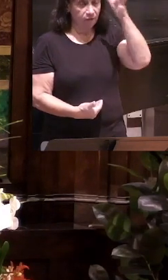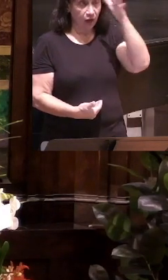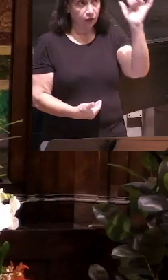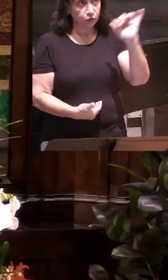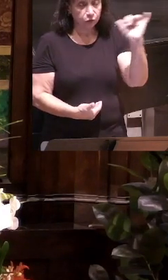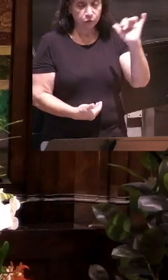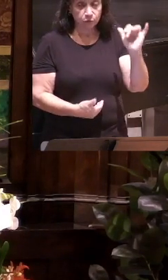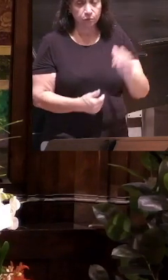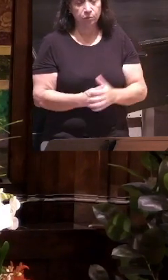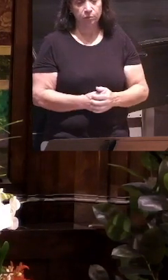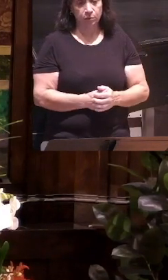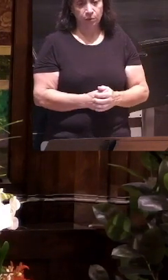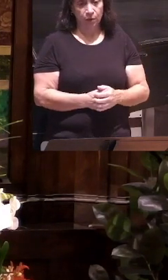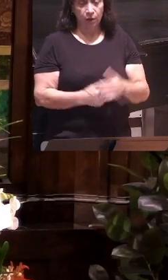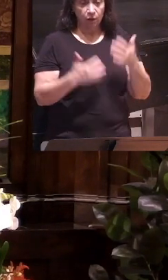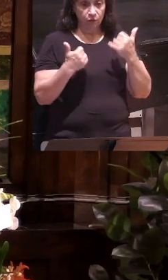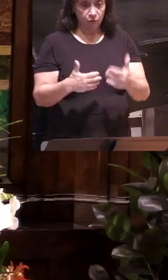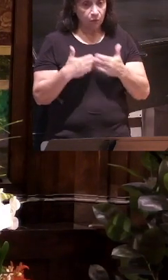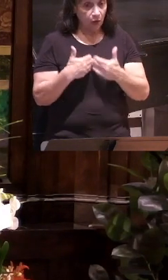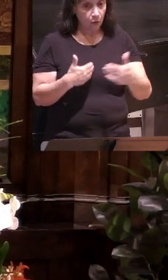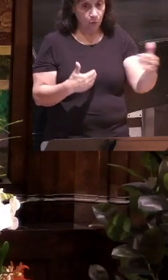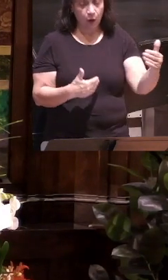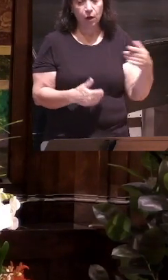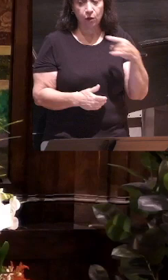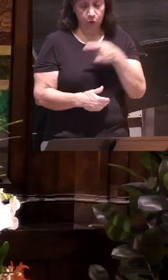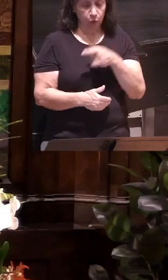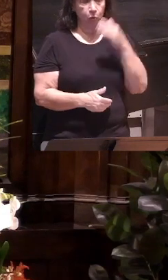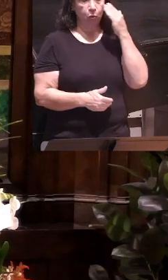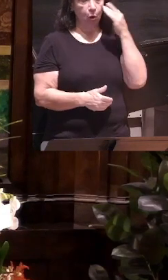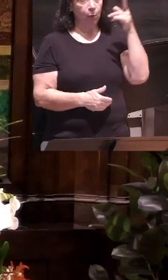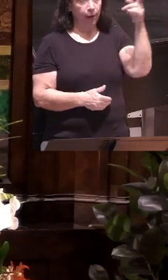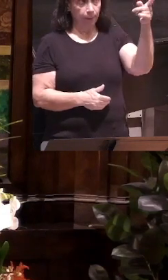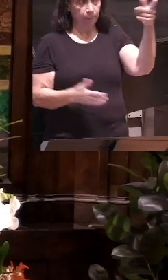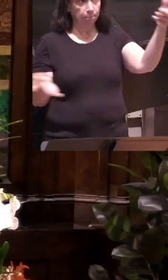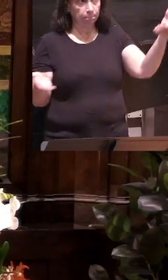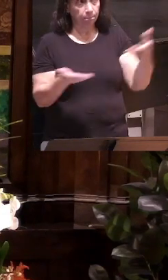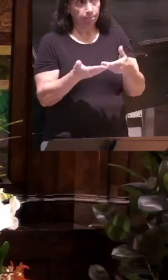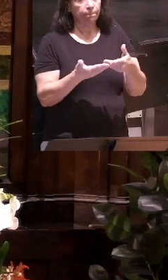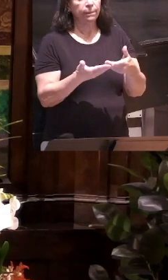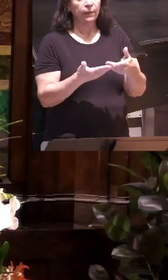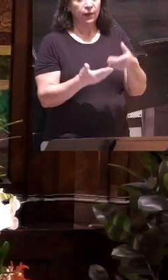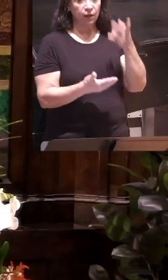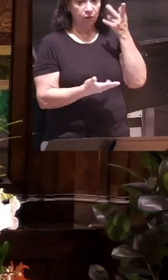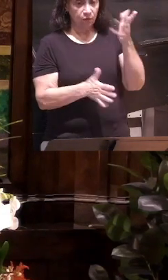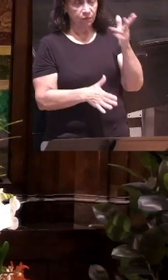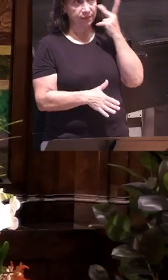also. From now on, you do know him and have seen him.